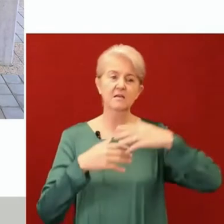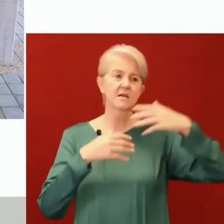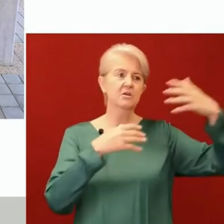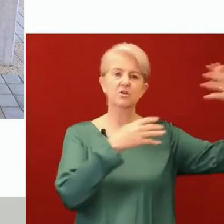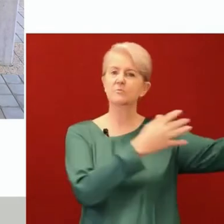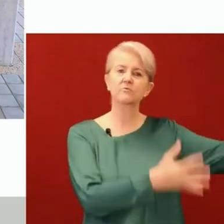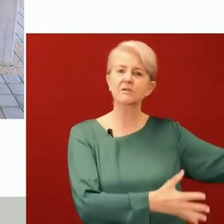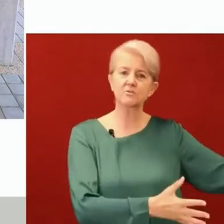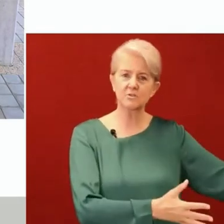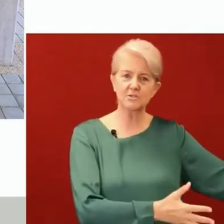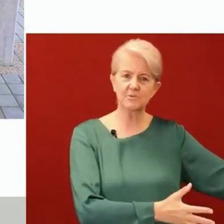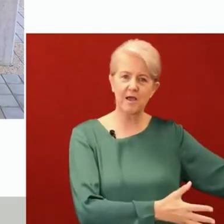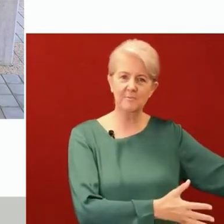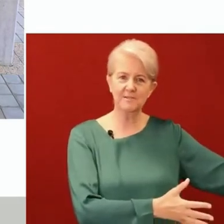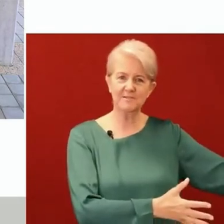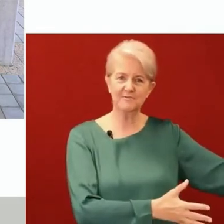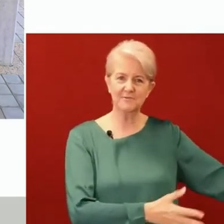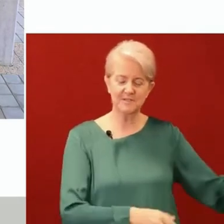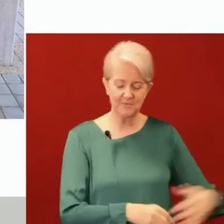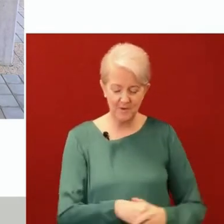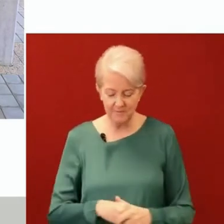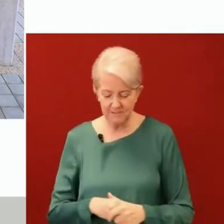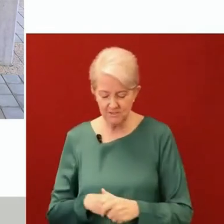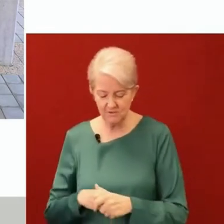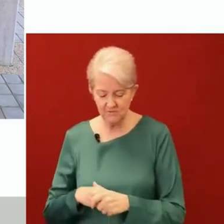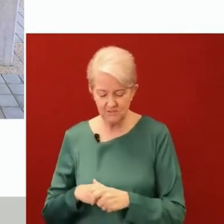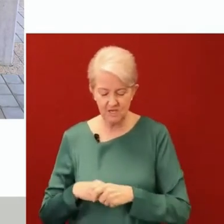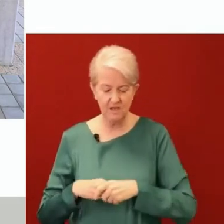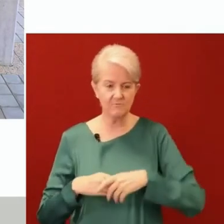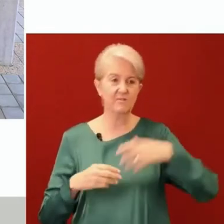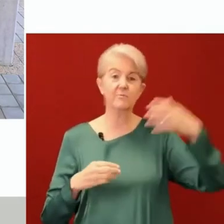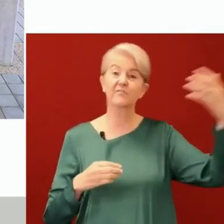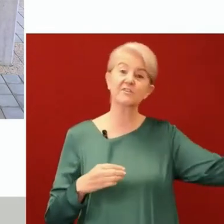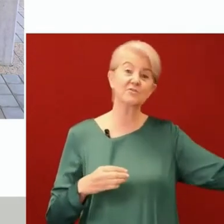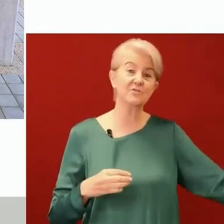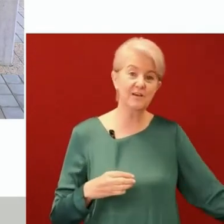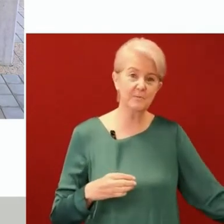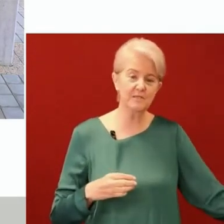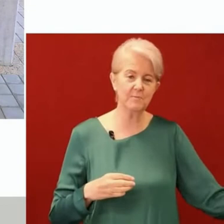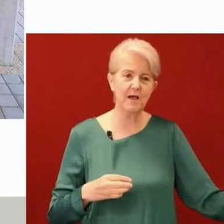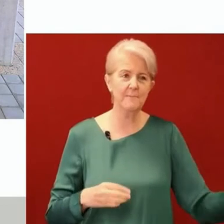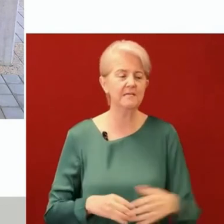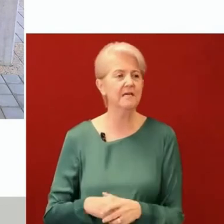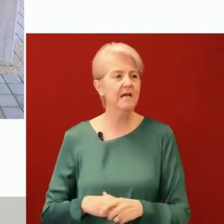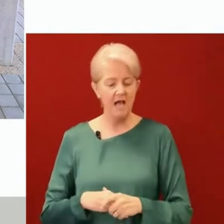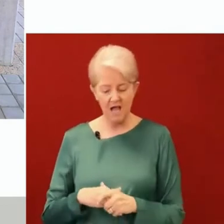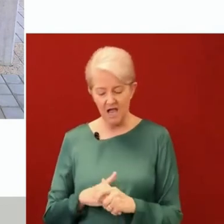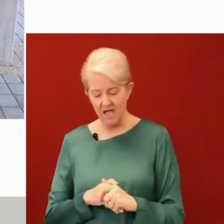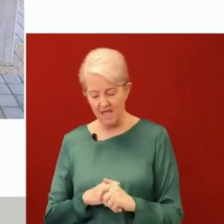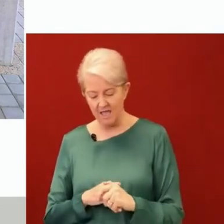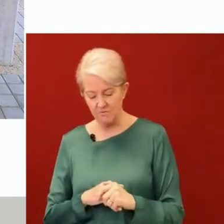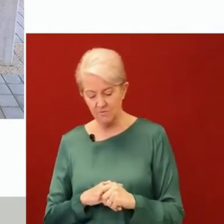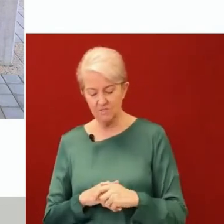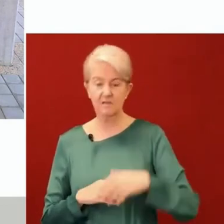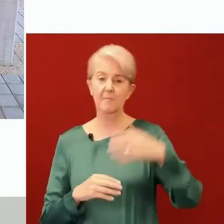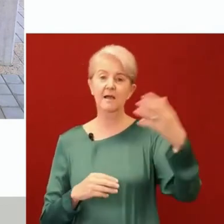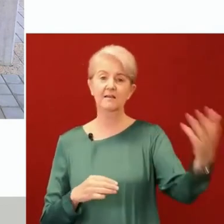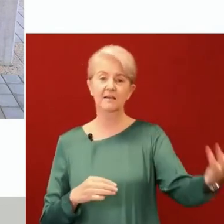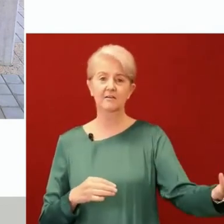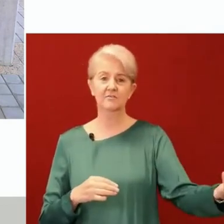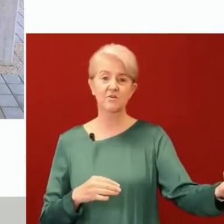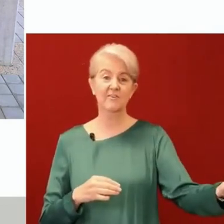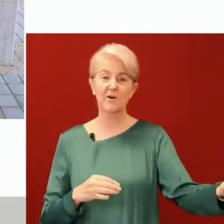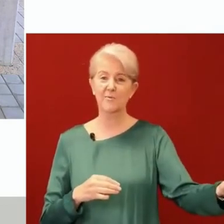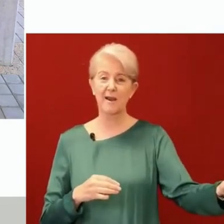run human resources departments for the WA Police Service. I've run the professional development department. I was the